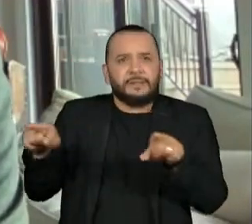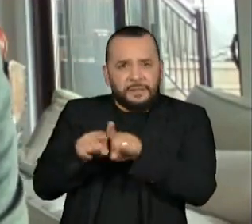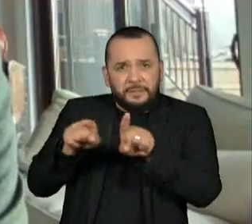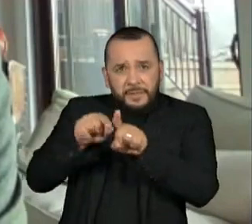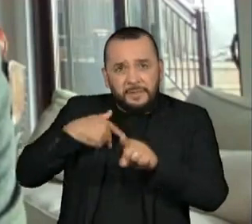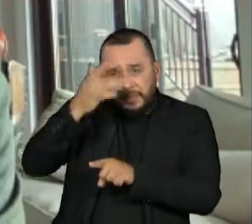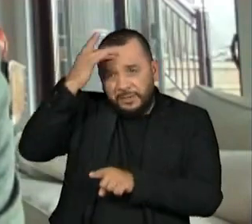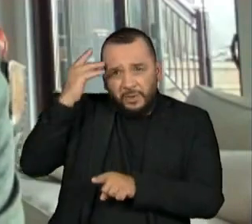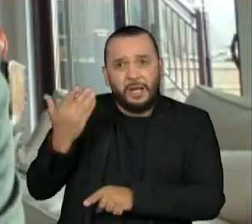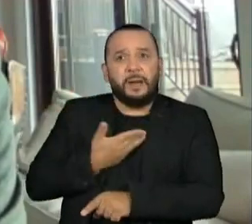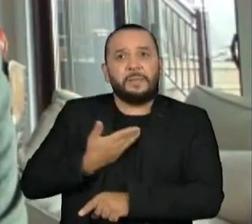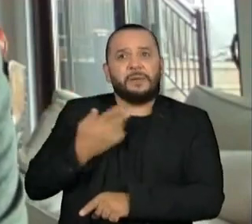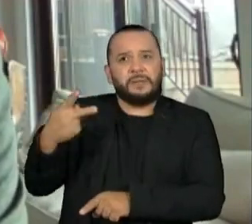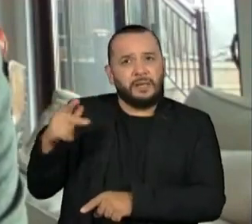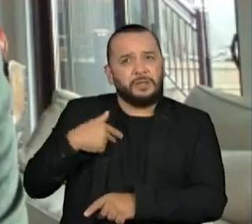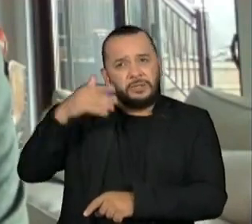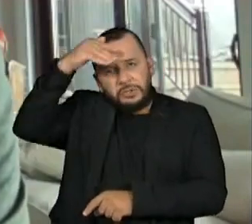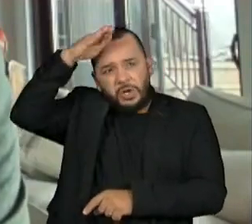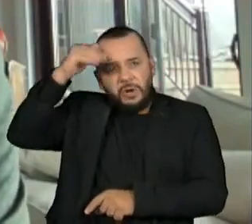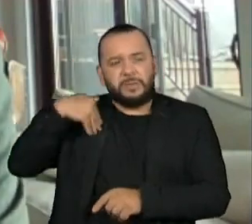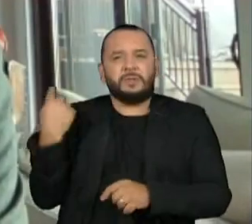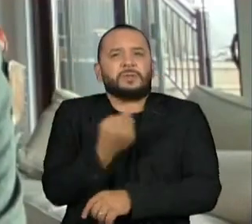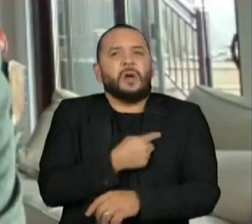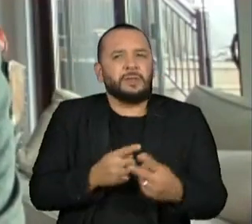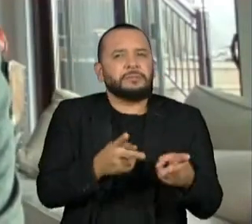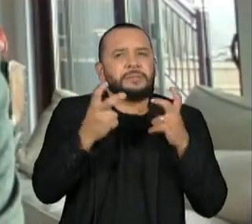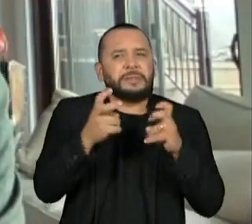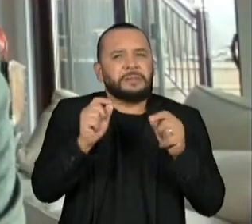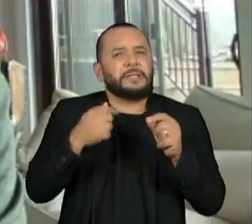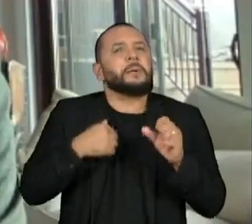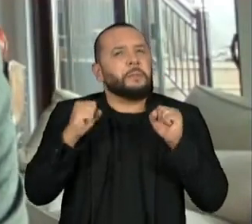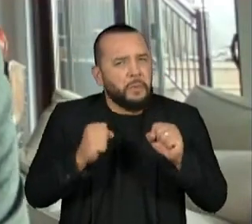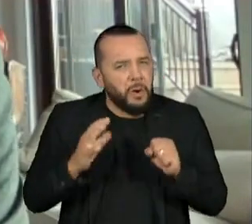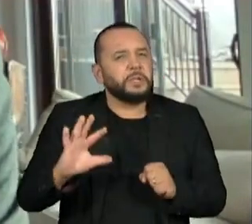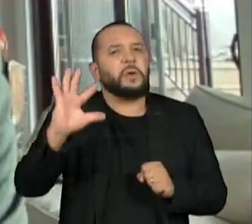But I think we have to recognize that there is a significant probability that he'll be back.